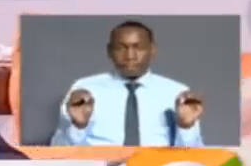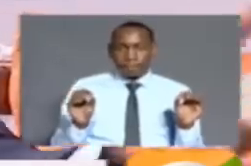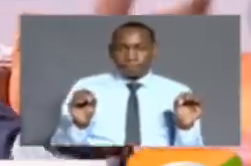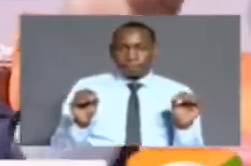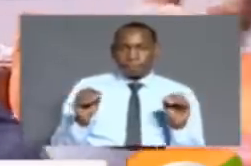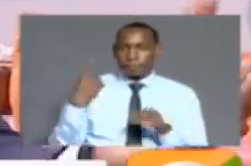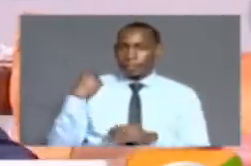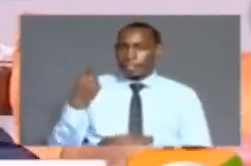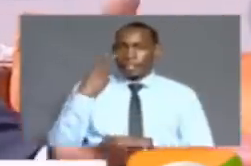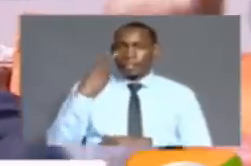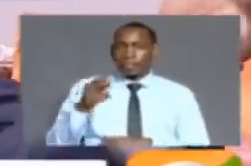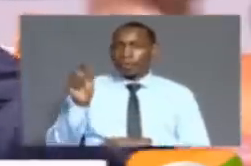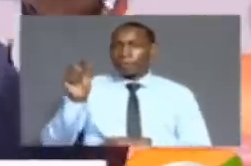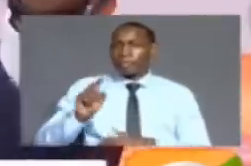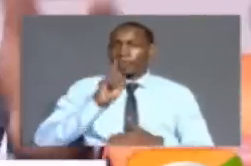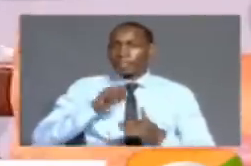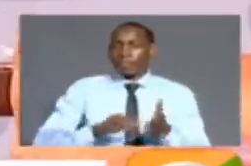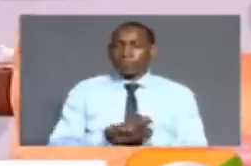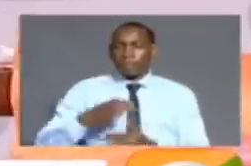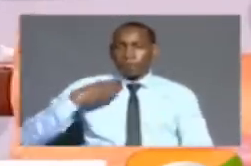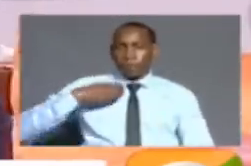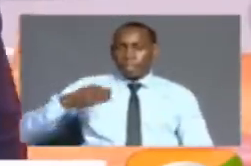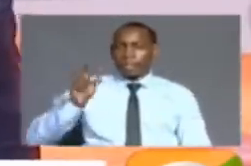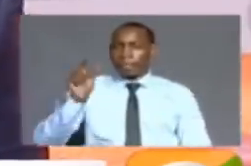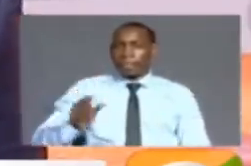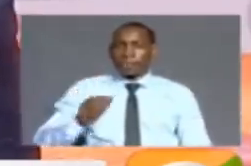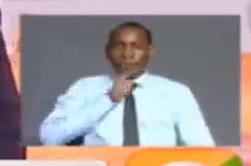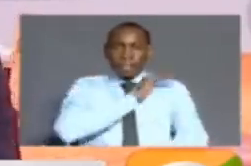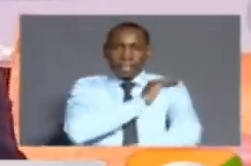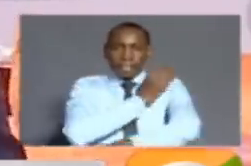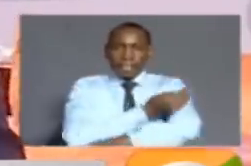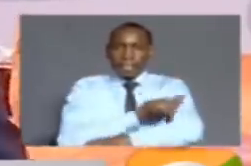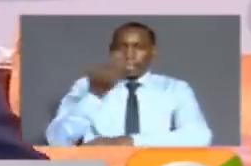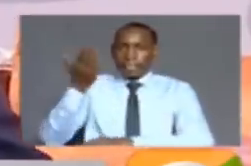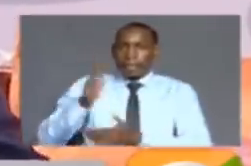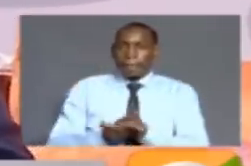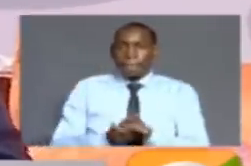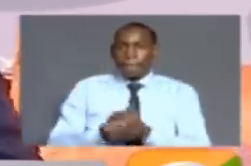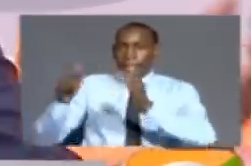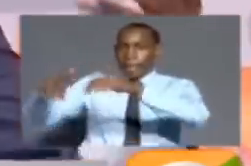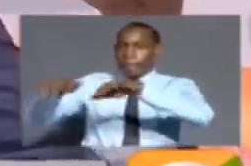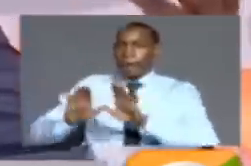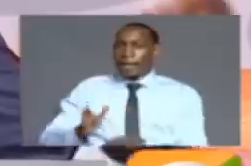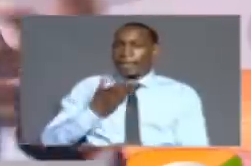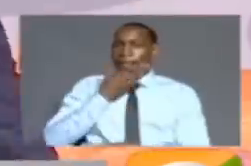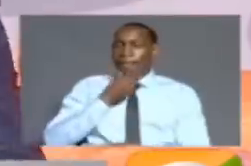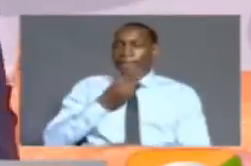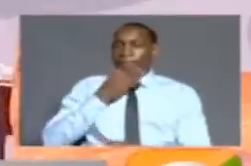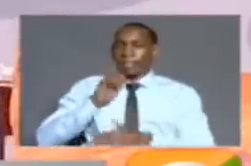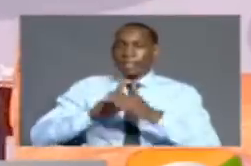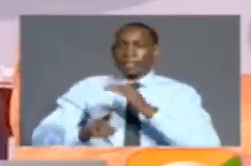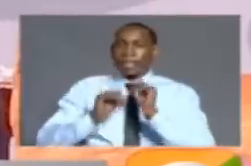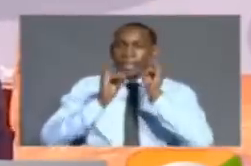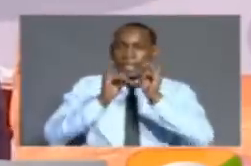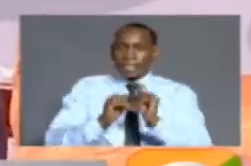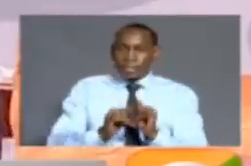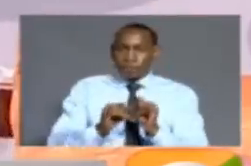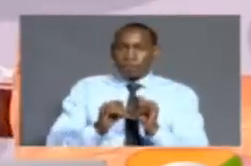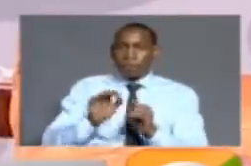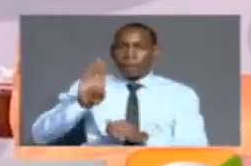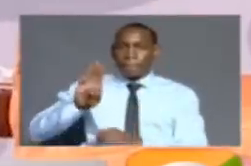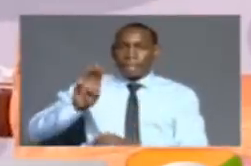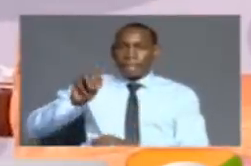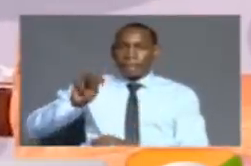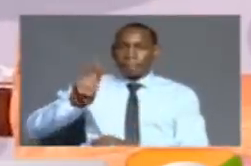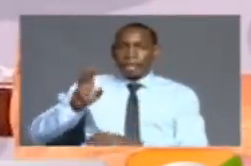yesterday someone saying a tycoon in Nigeria buried his father in a brand new BMW. Correct. You know, you bury